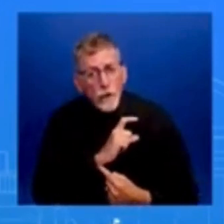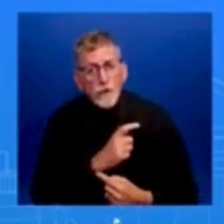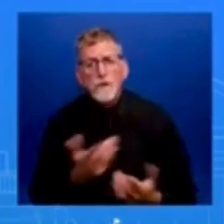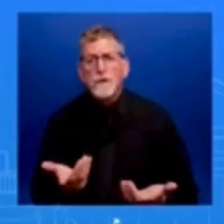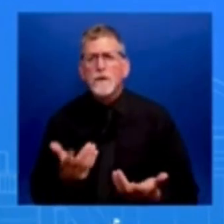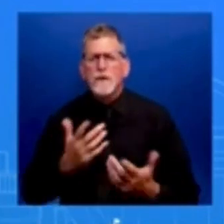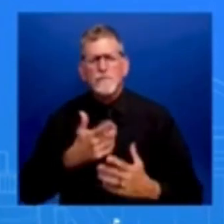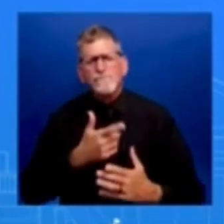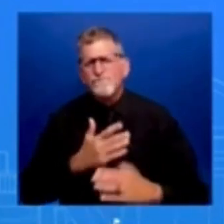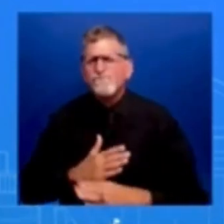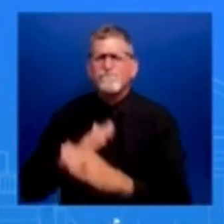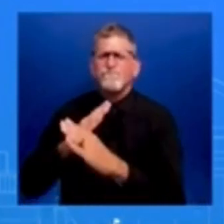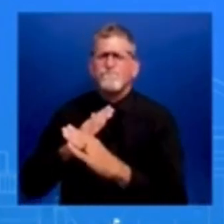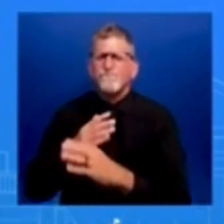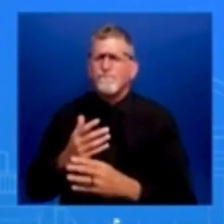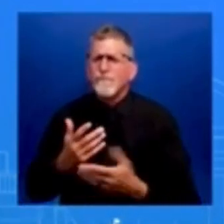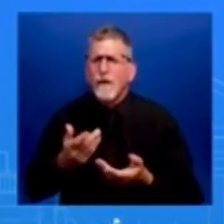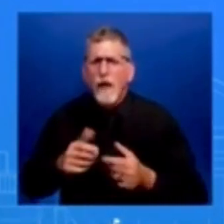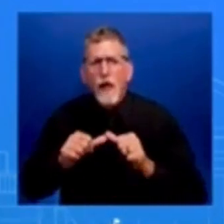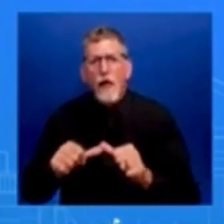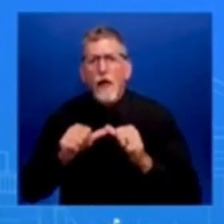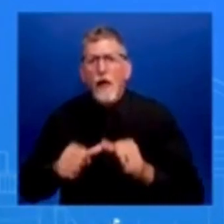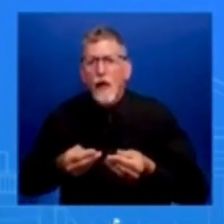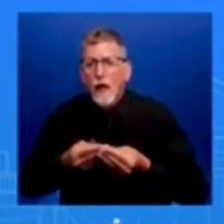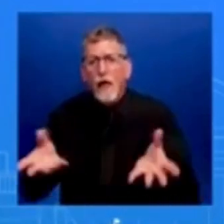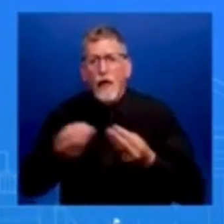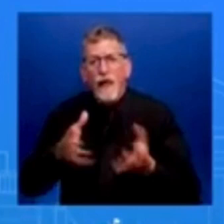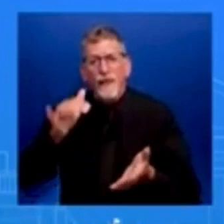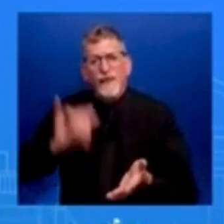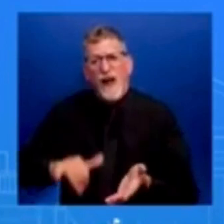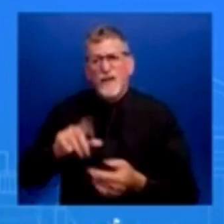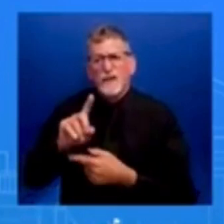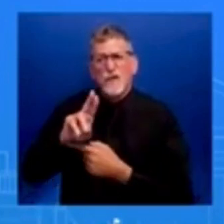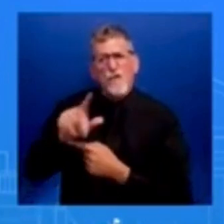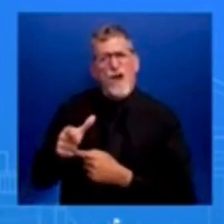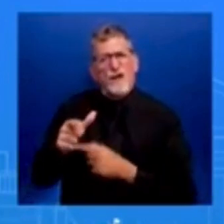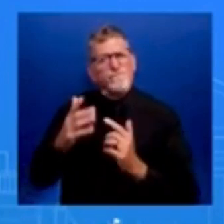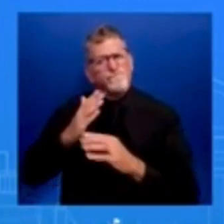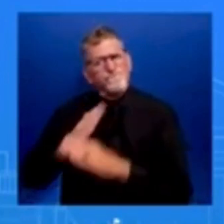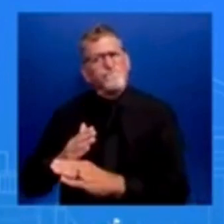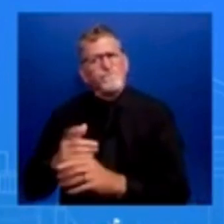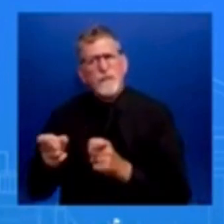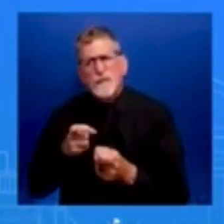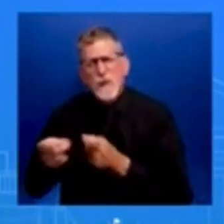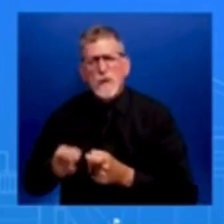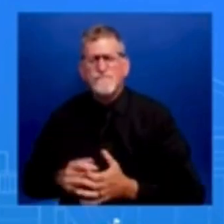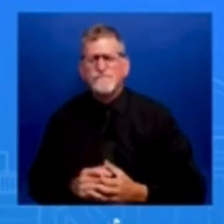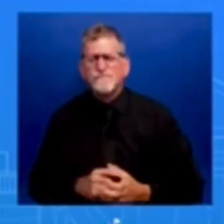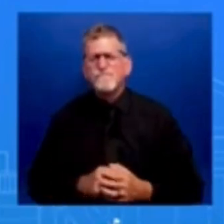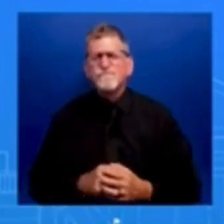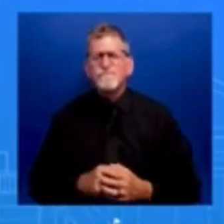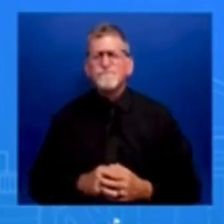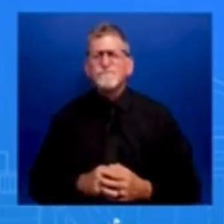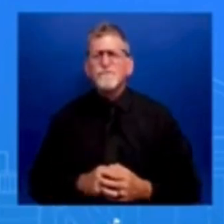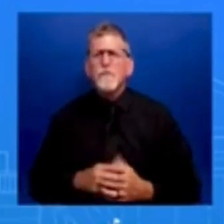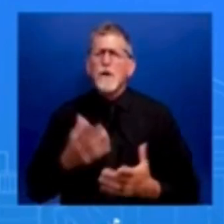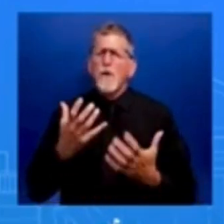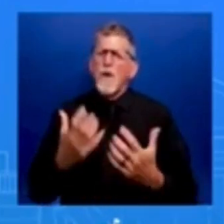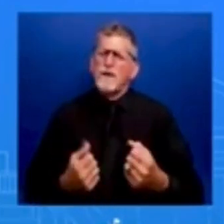of decisive actions that this administration has taken to remove barriers to addiction treatment, expand access